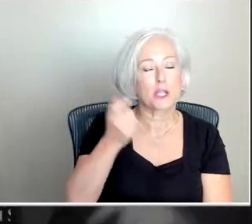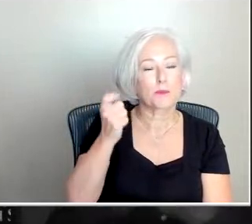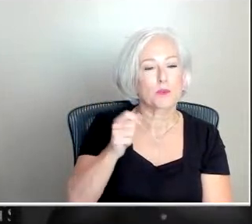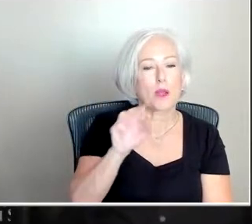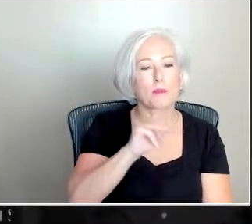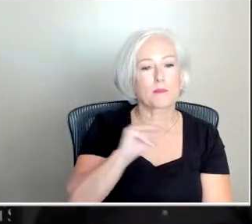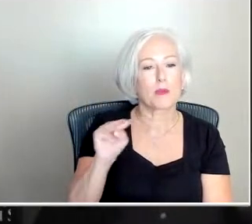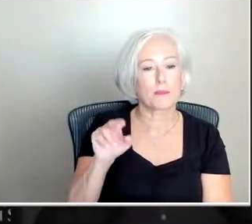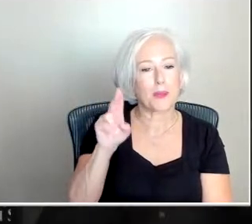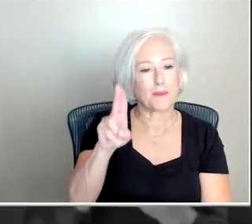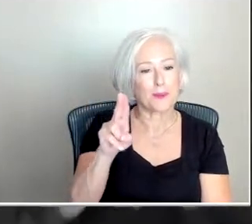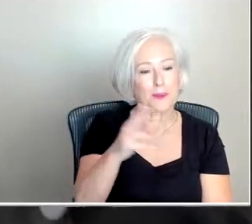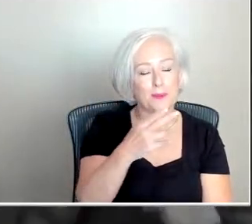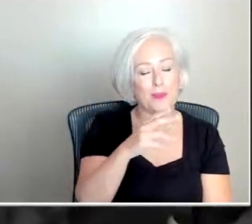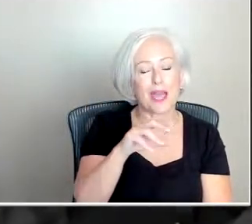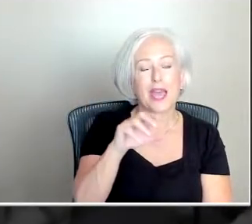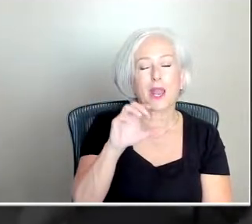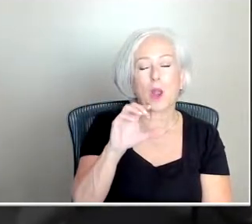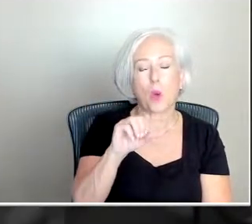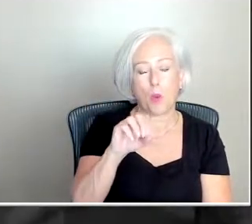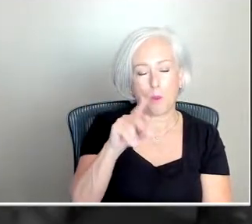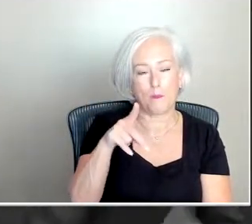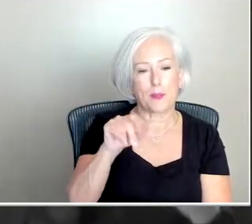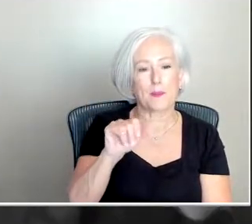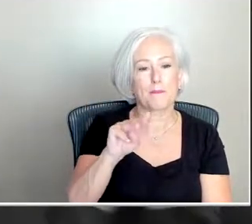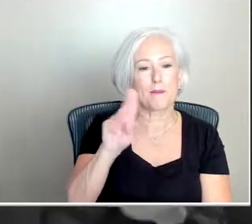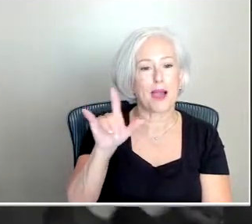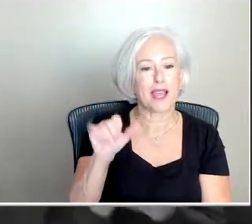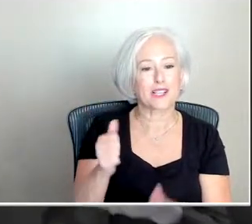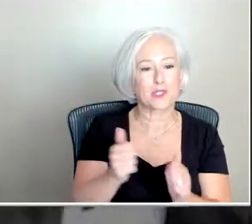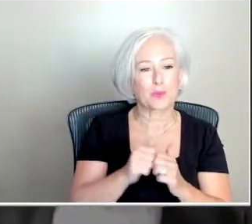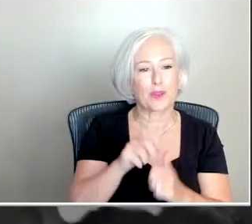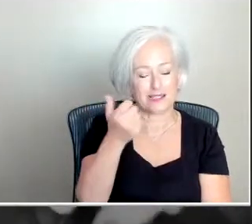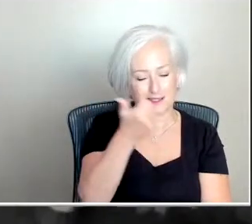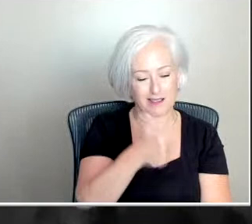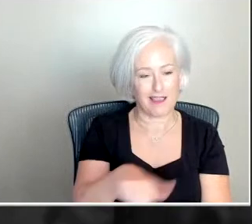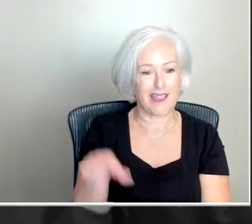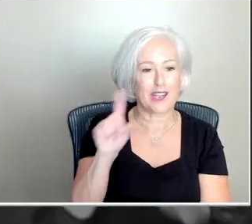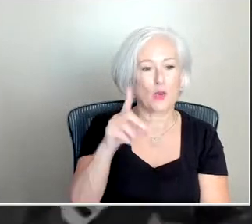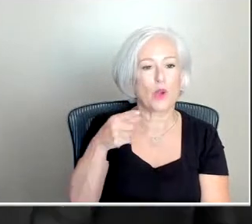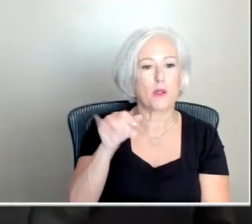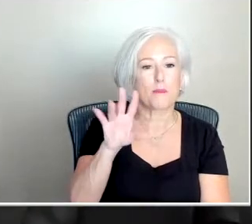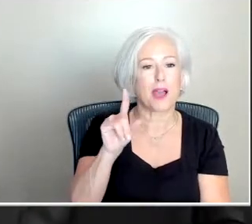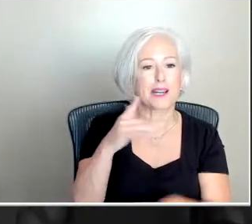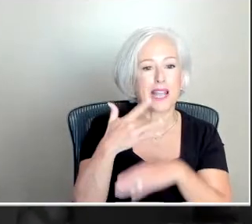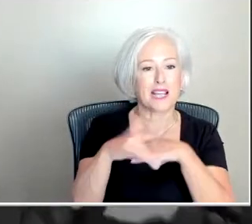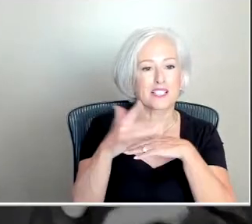Mics with Dr. Stites podcast. Now, everywhere podcasts are available.